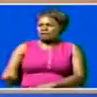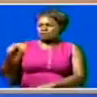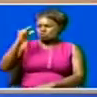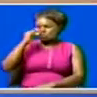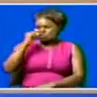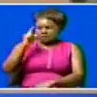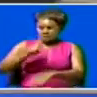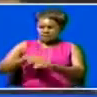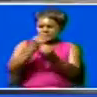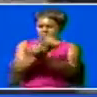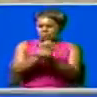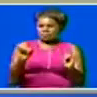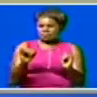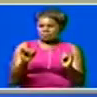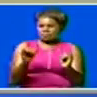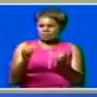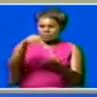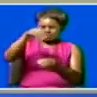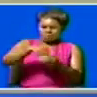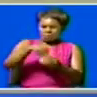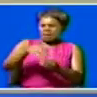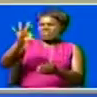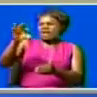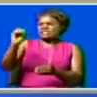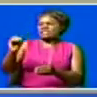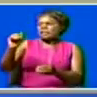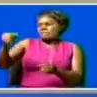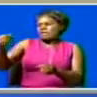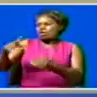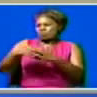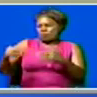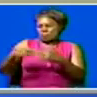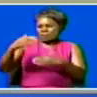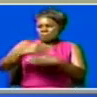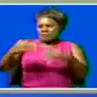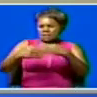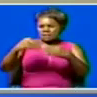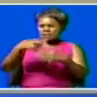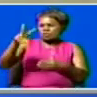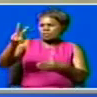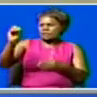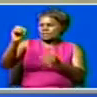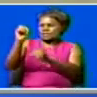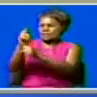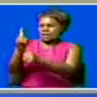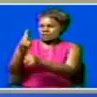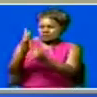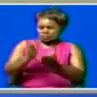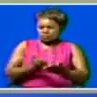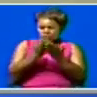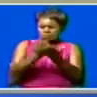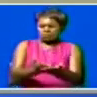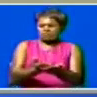at independence and invested $30 million in putting up the building in 2011 to provide